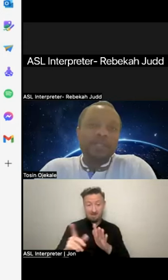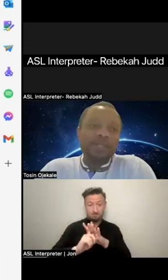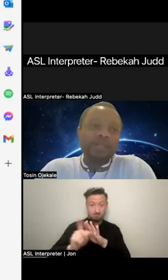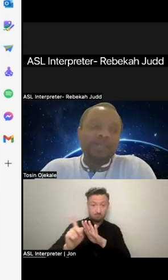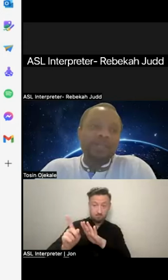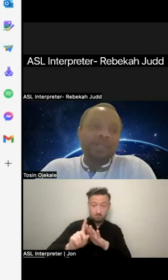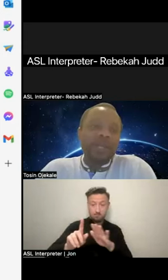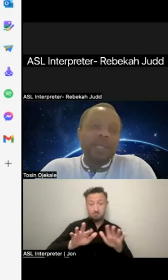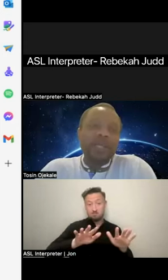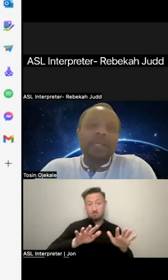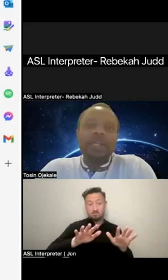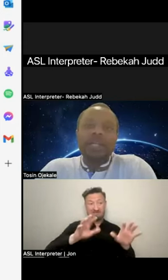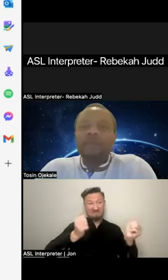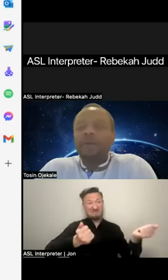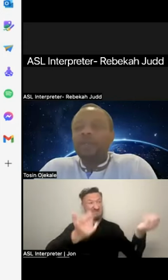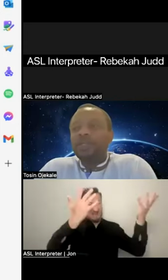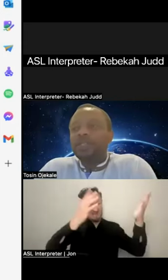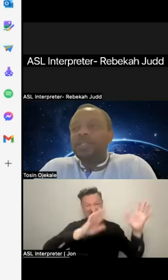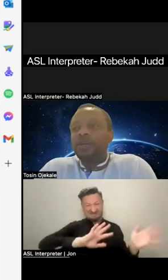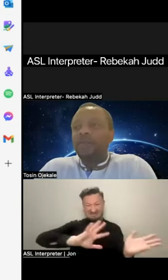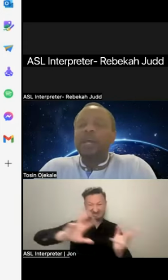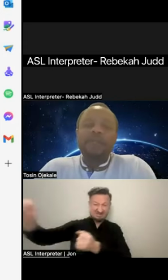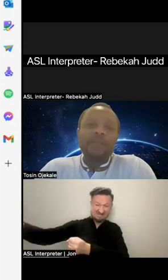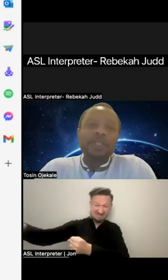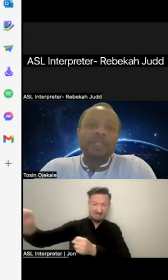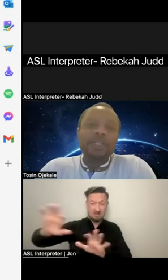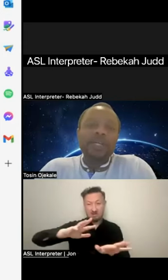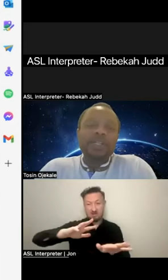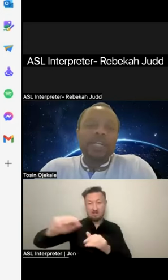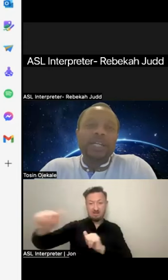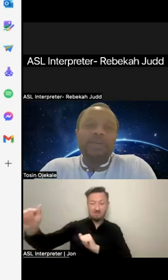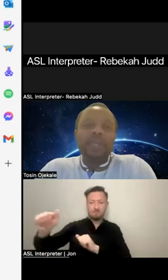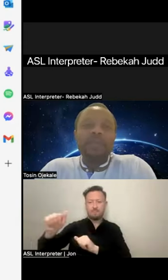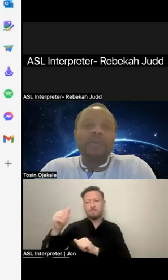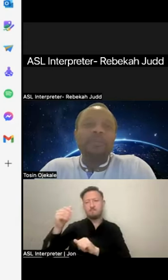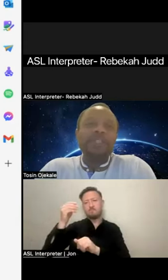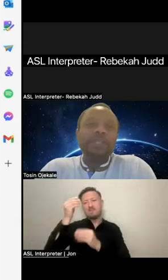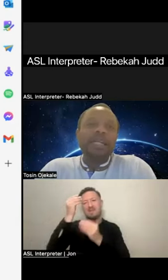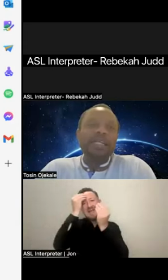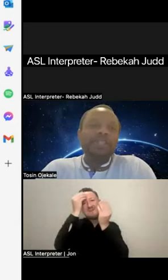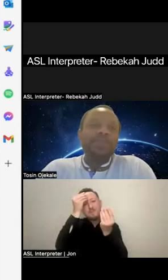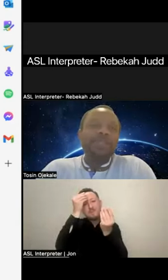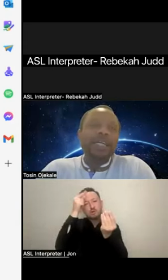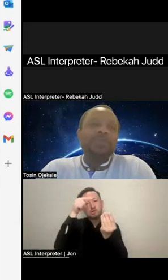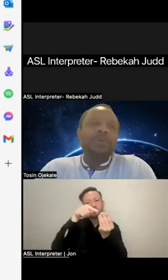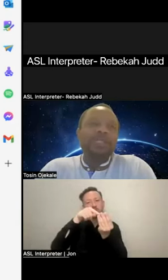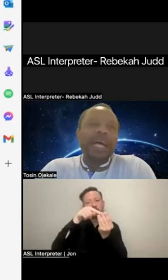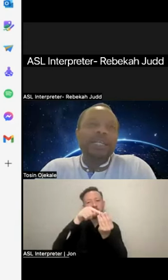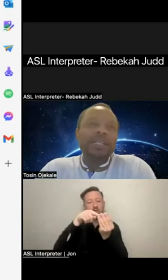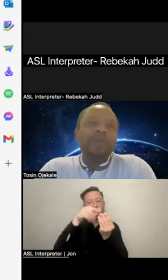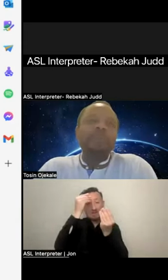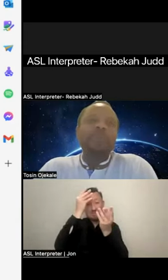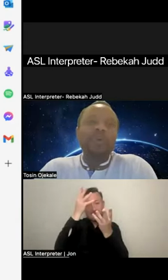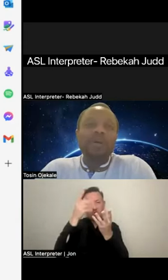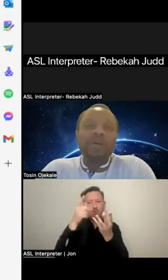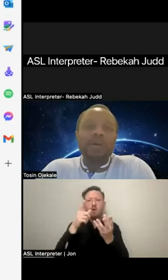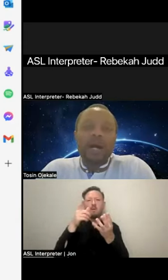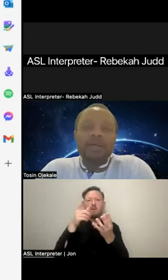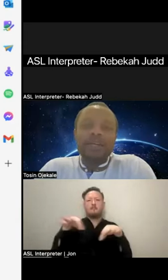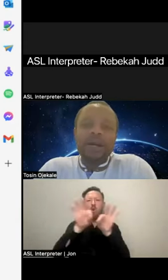informed, okay? The information is not for everybody. So there are some information that needs to get to some certain